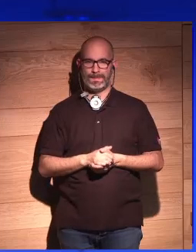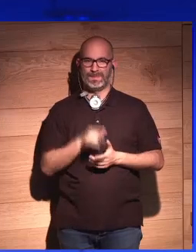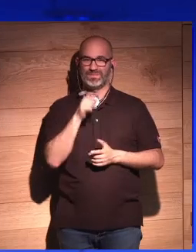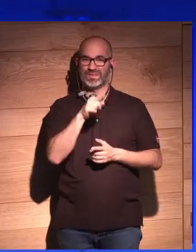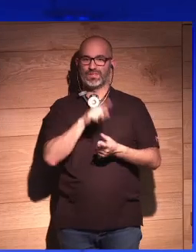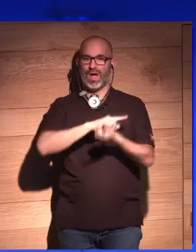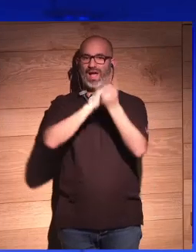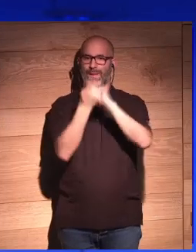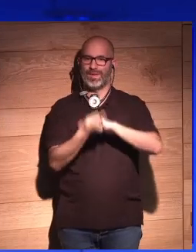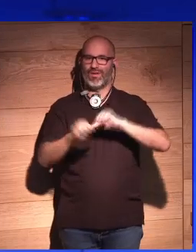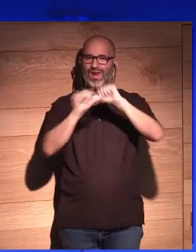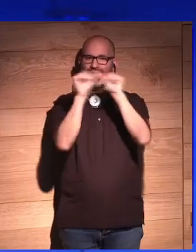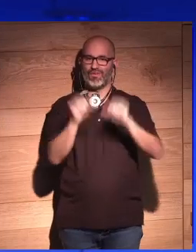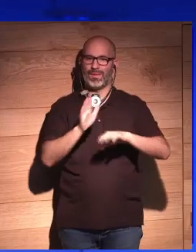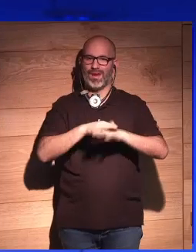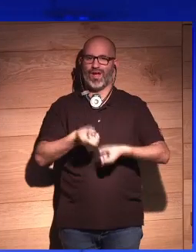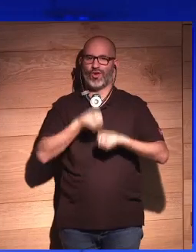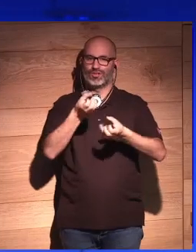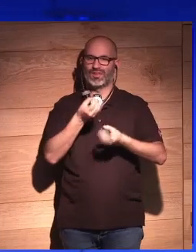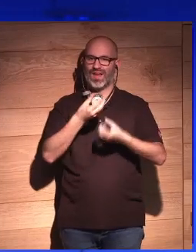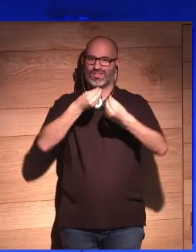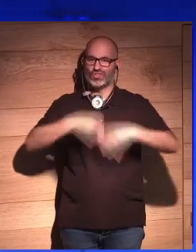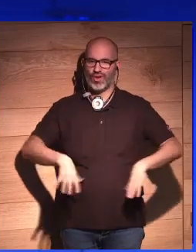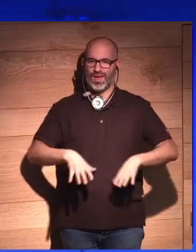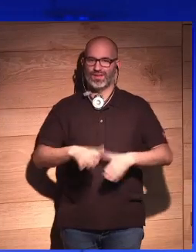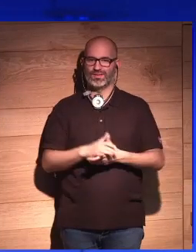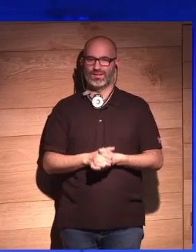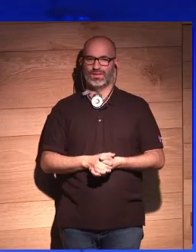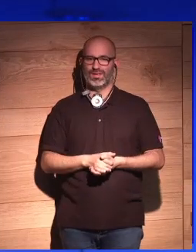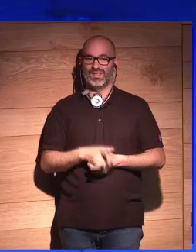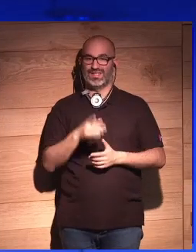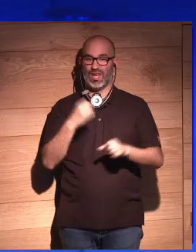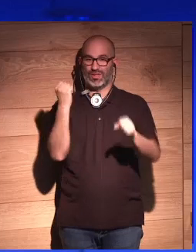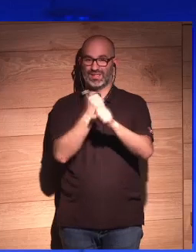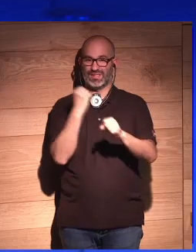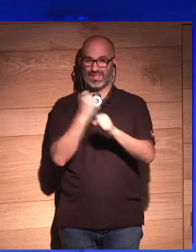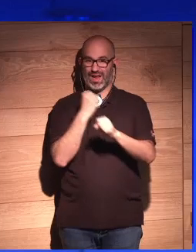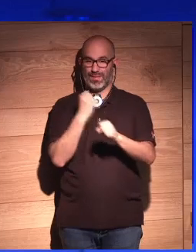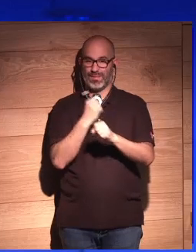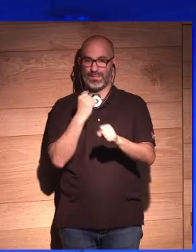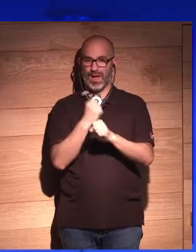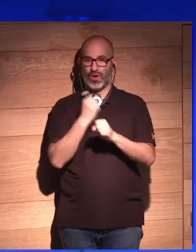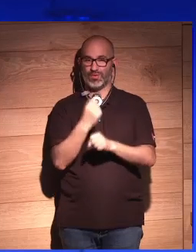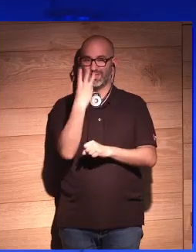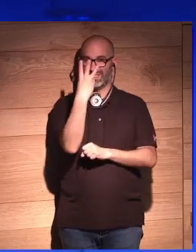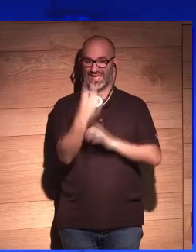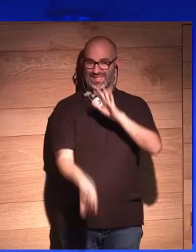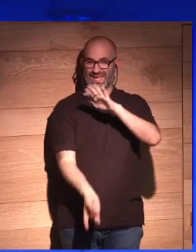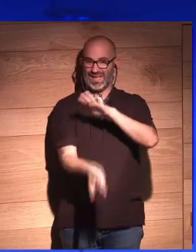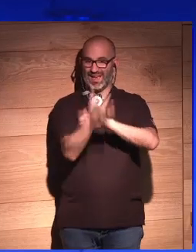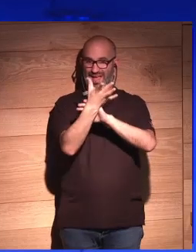own conference. And 2 of the 3 works that were made for the Magic Leap featured lead women